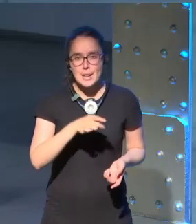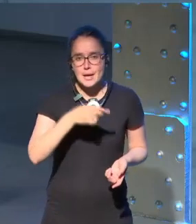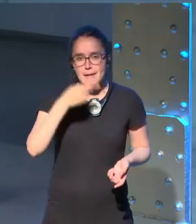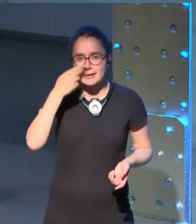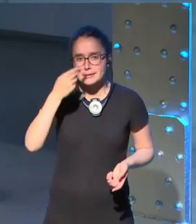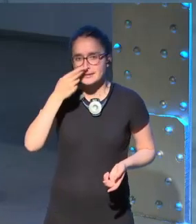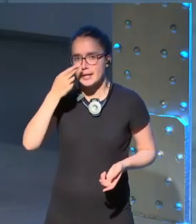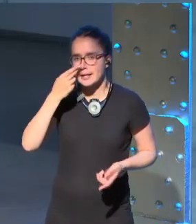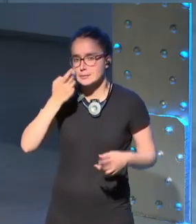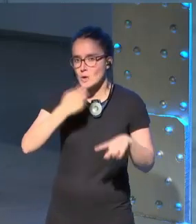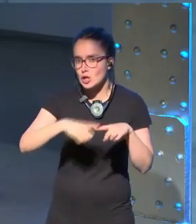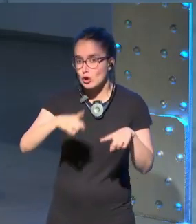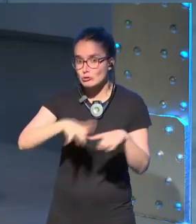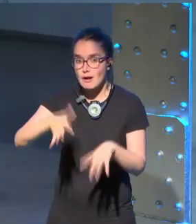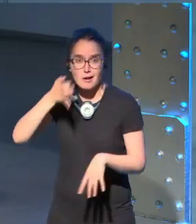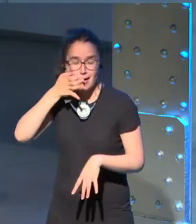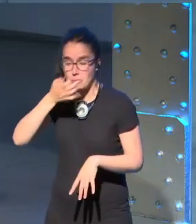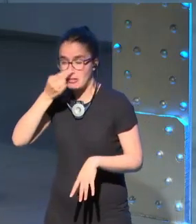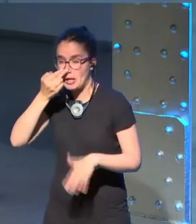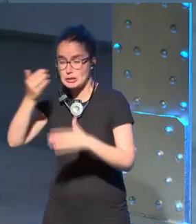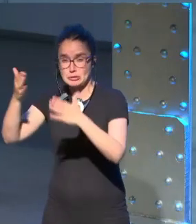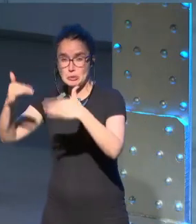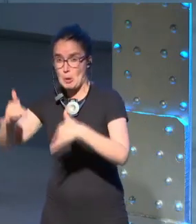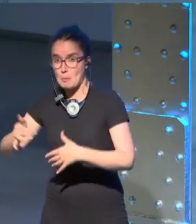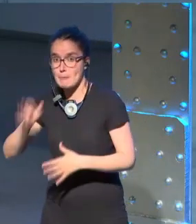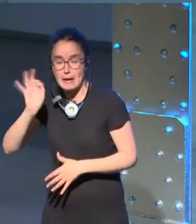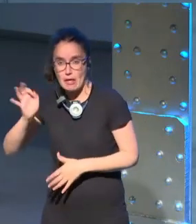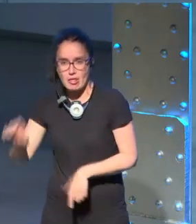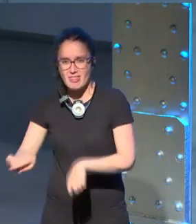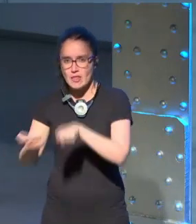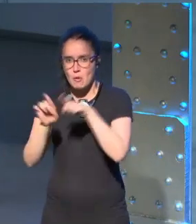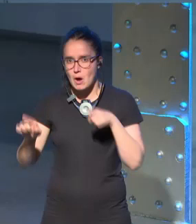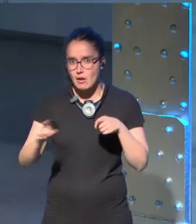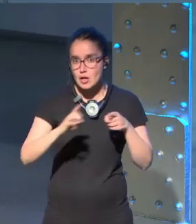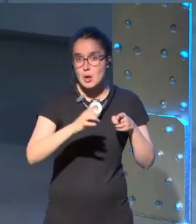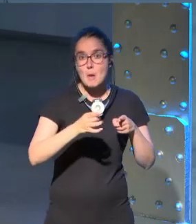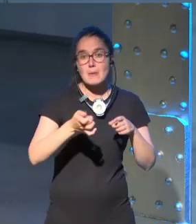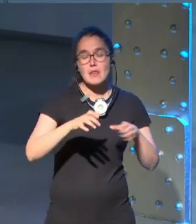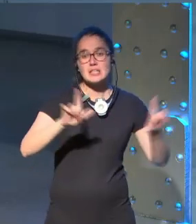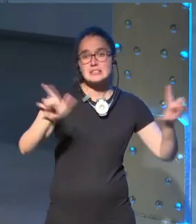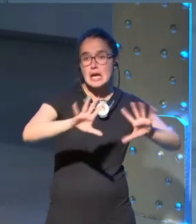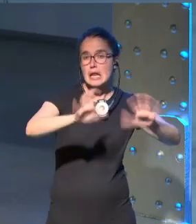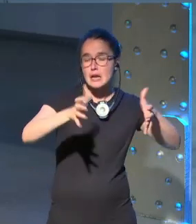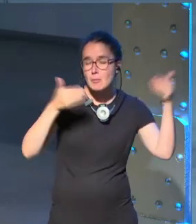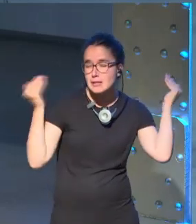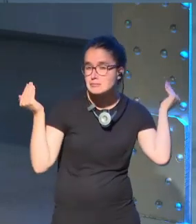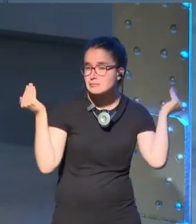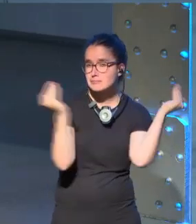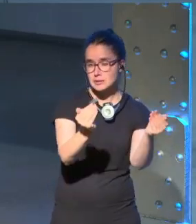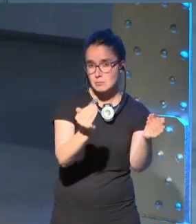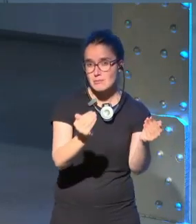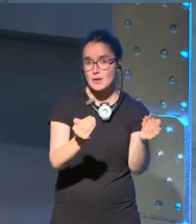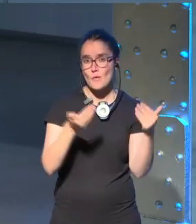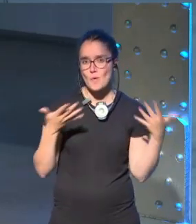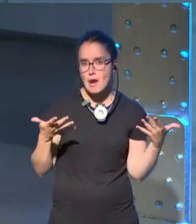really true. And it seems that a lot of media entities are focused on whatever it takes to get